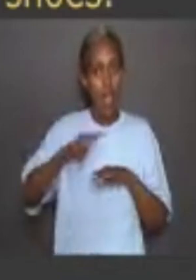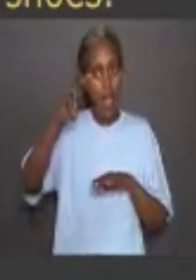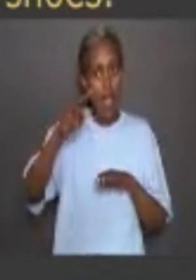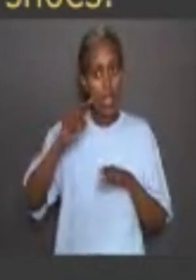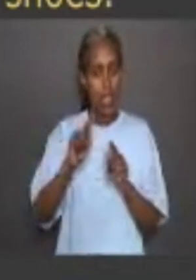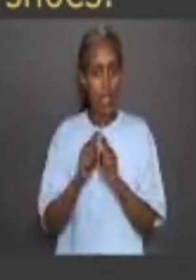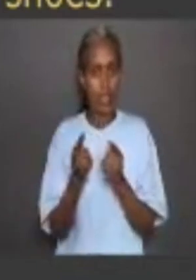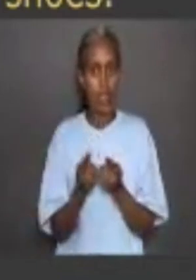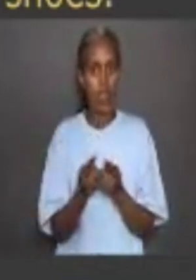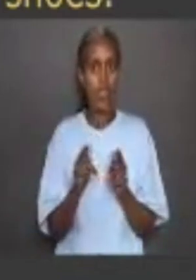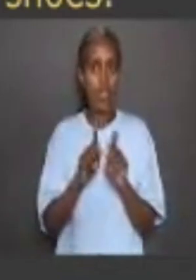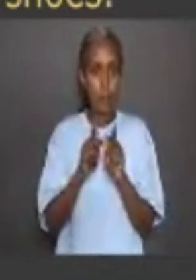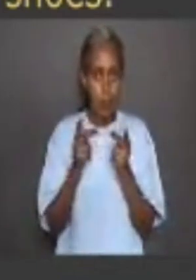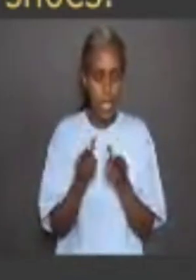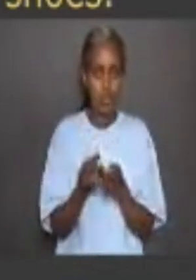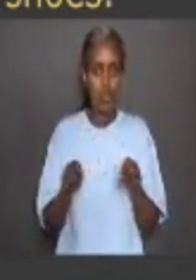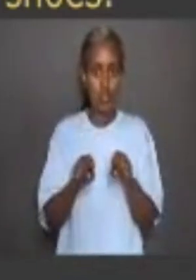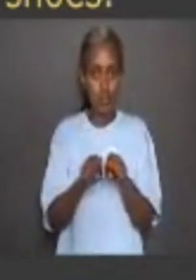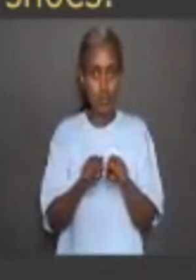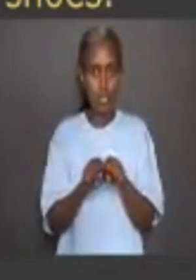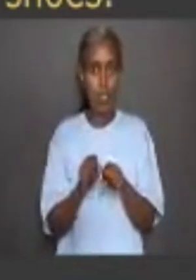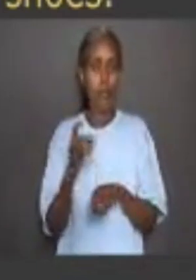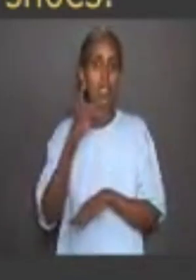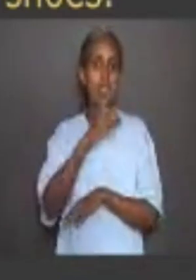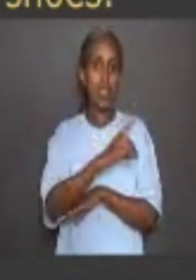high-grade pairs of shoes per day.